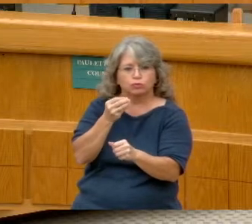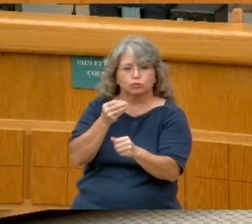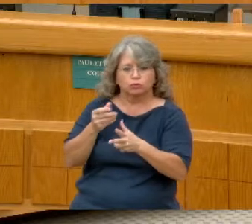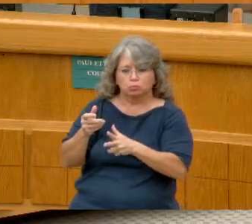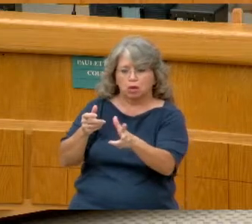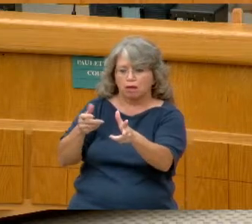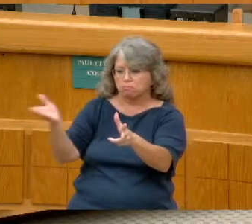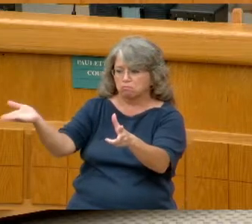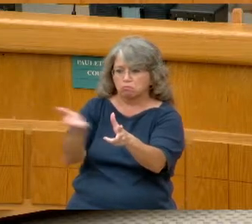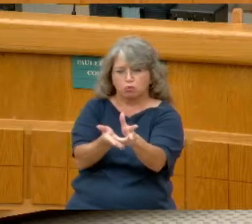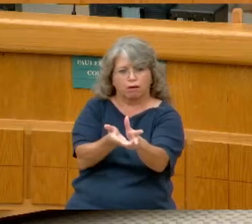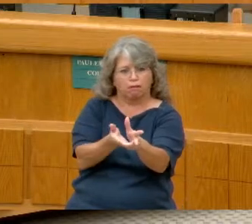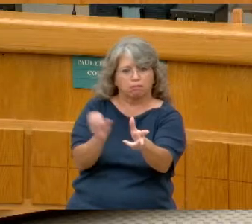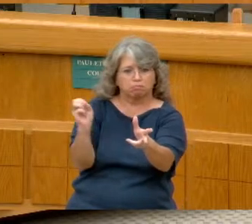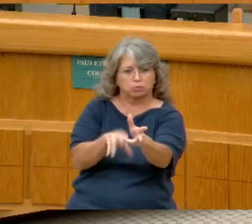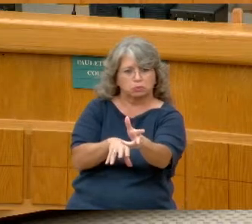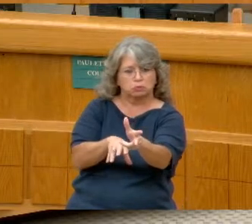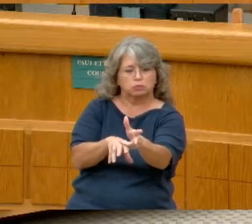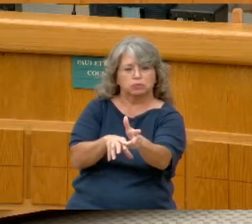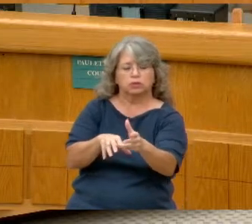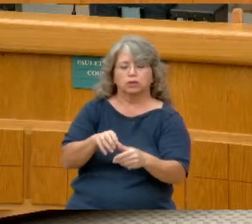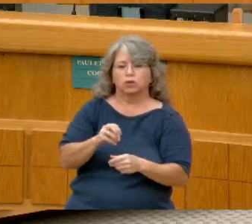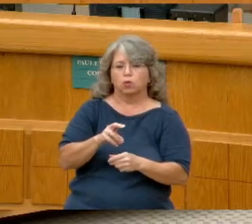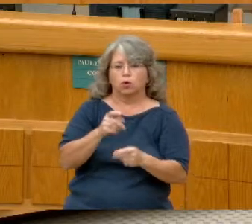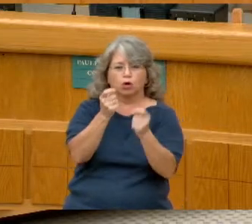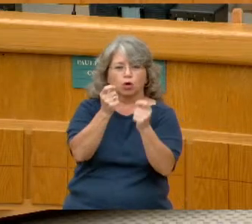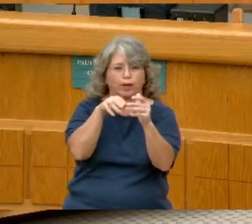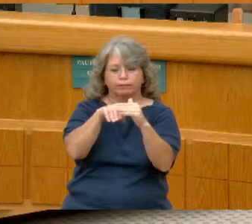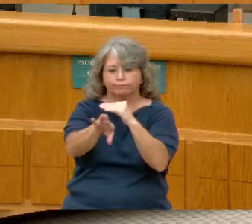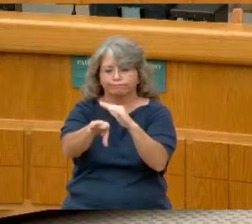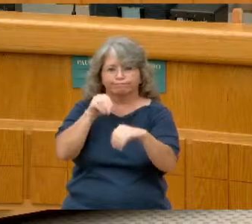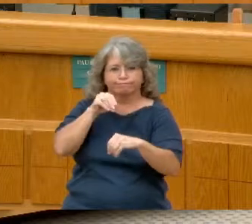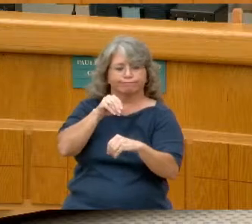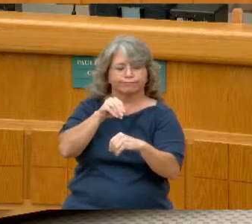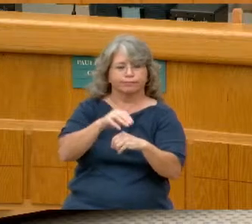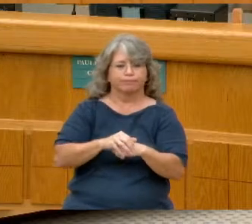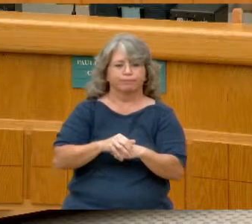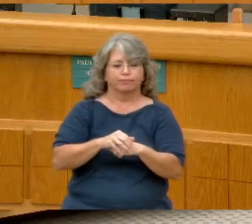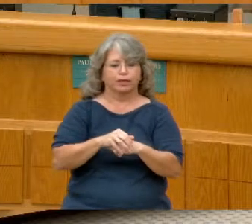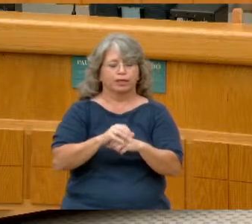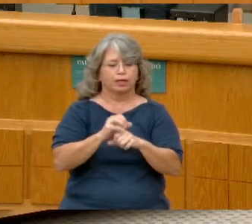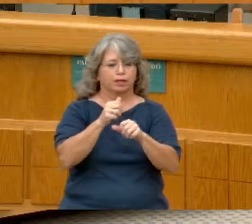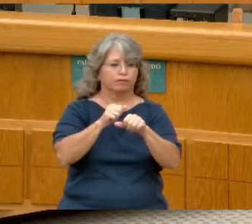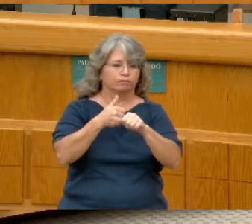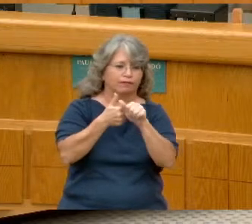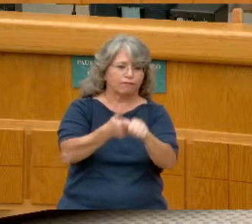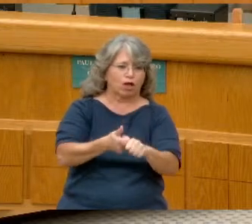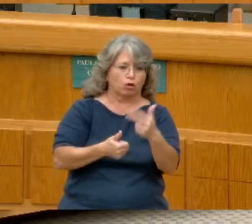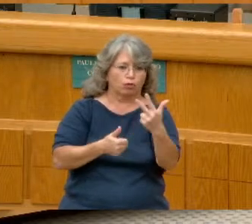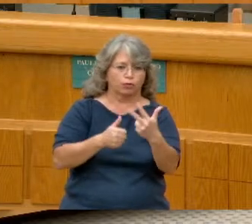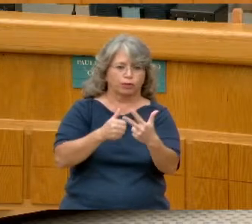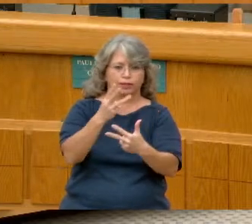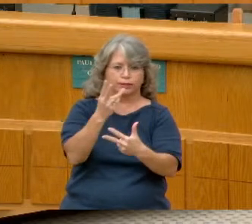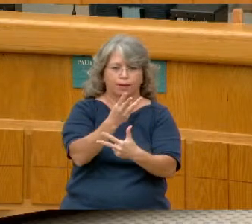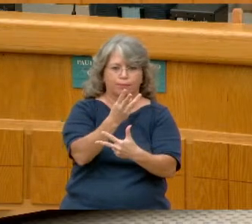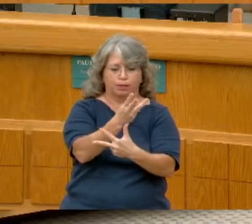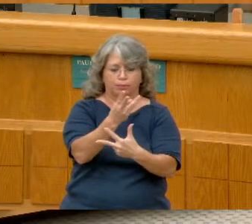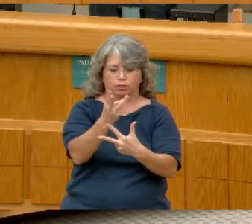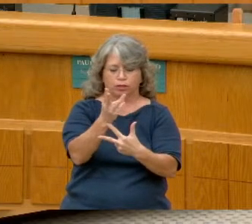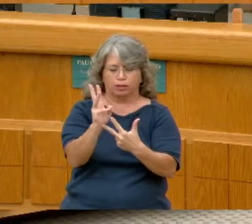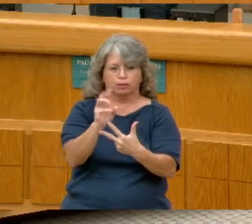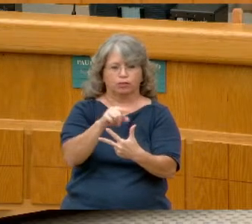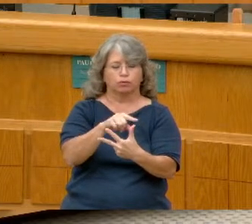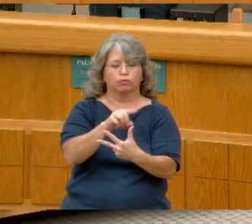back home to stay safe. Practice the 3 W's, wearing your mask when out, watching your distance from others,